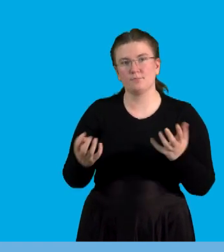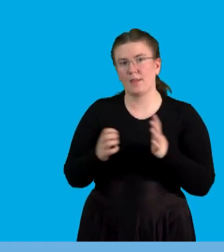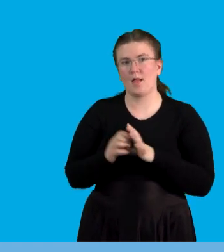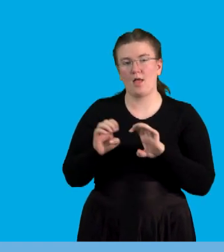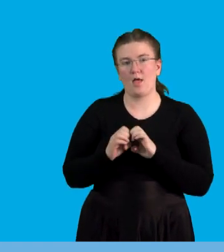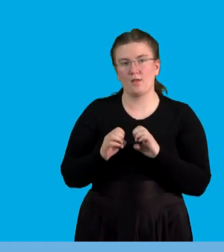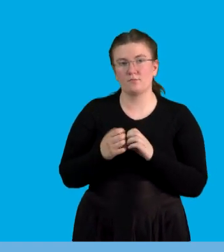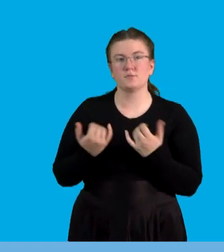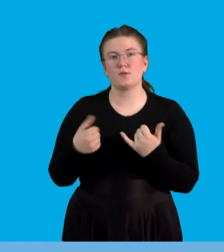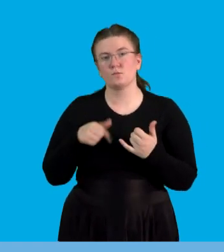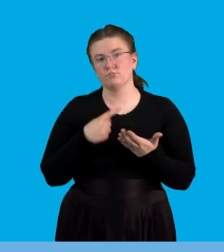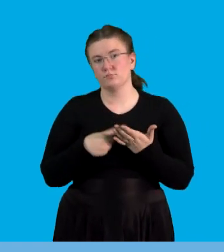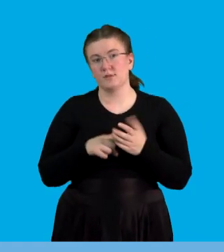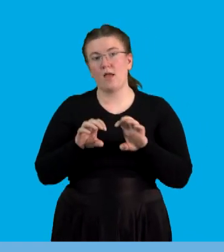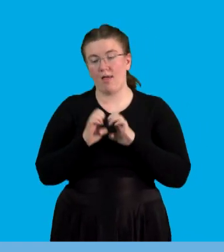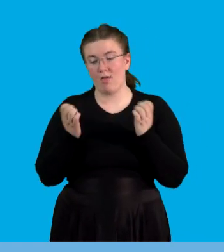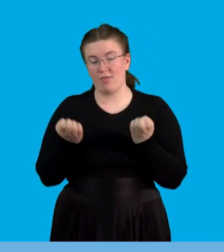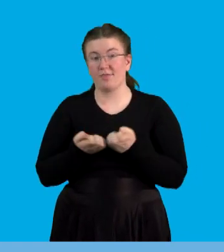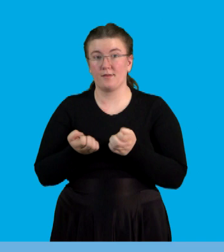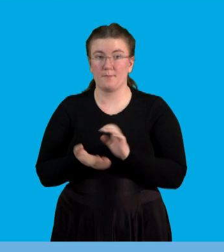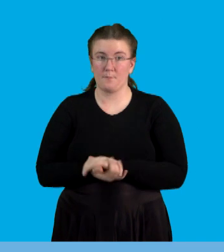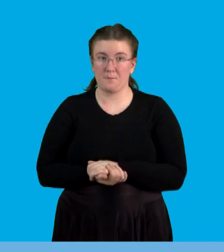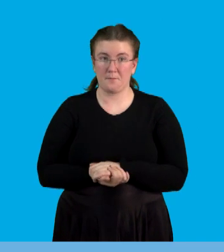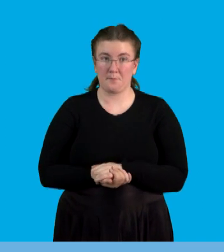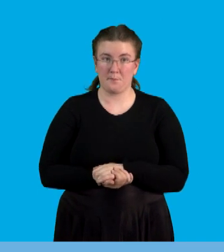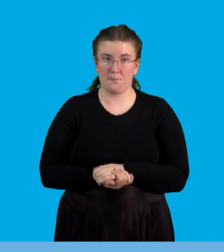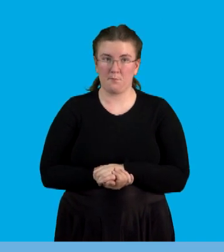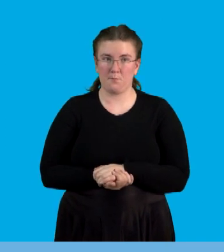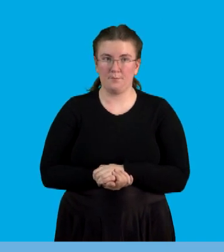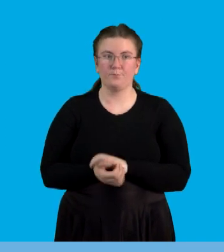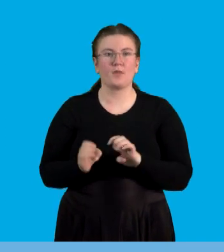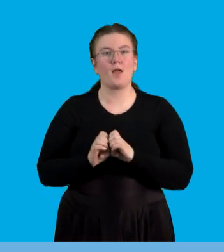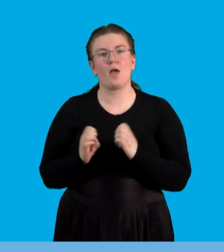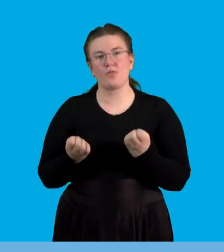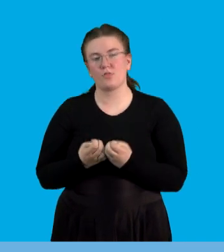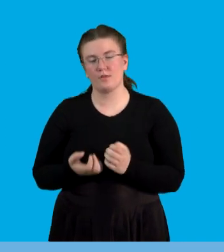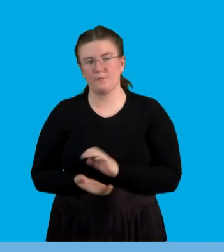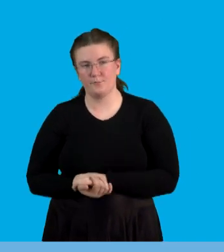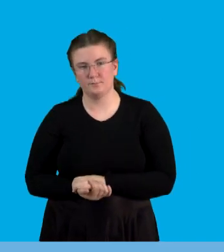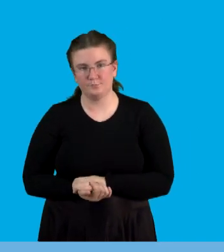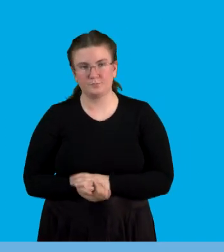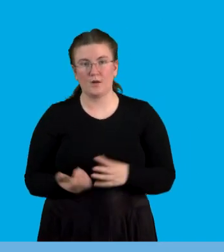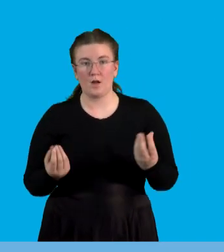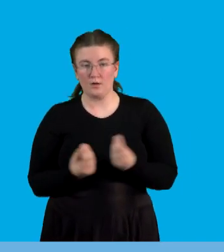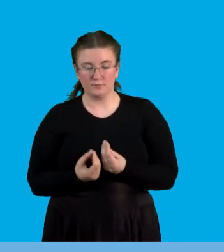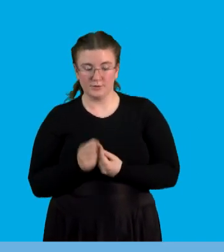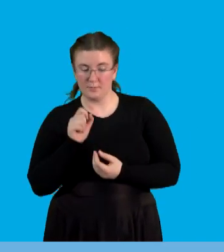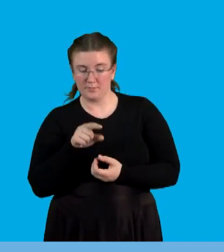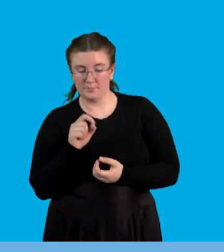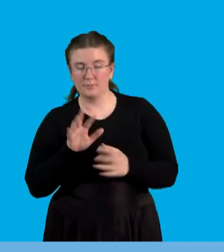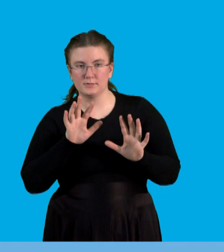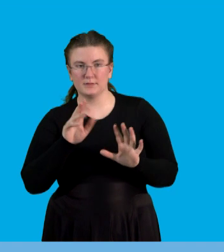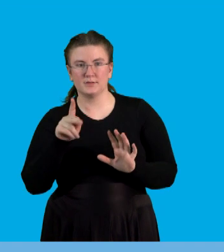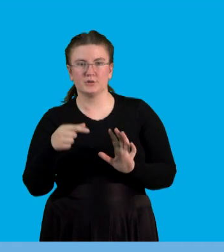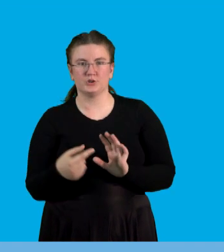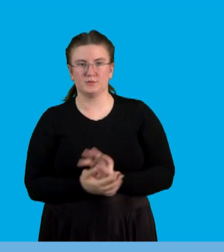this is now Earth. We're talking about Earth now. Let's just say Earth. This object has a mass